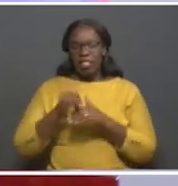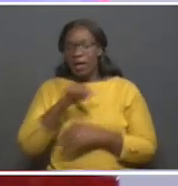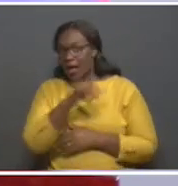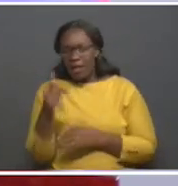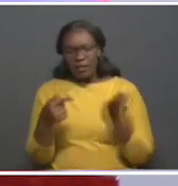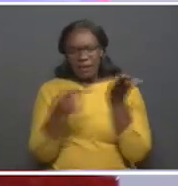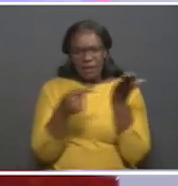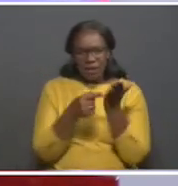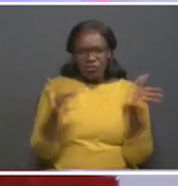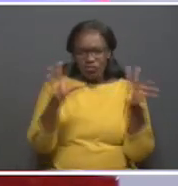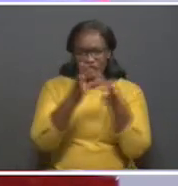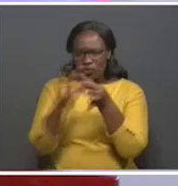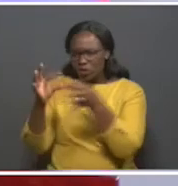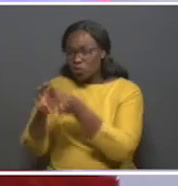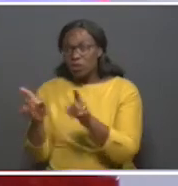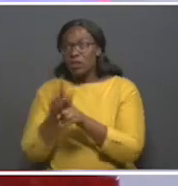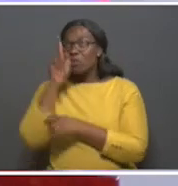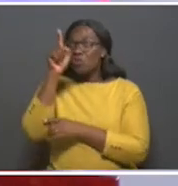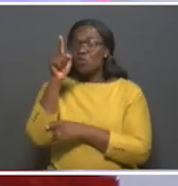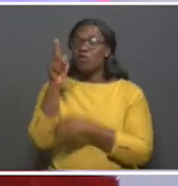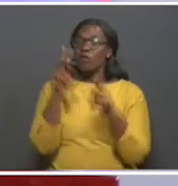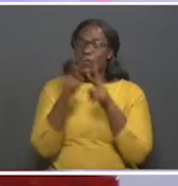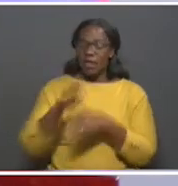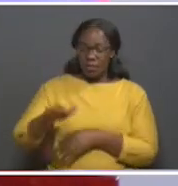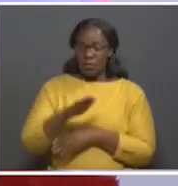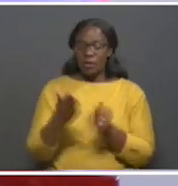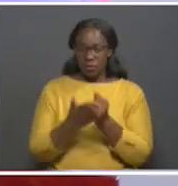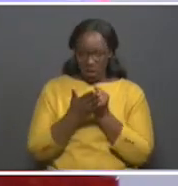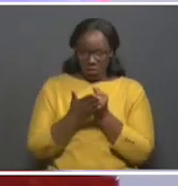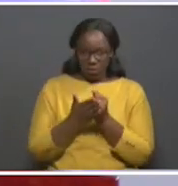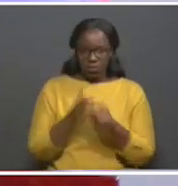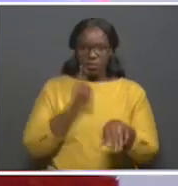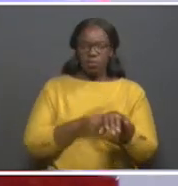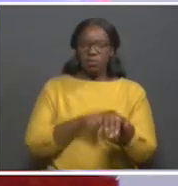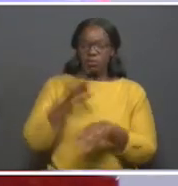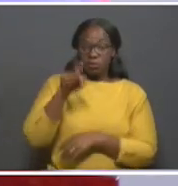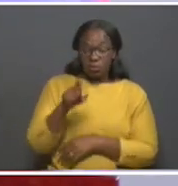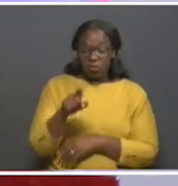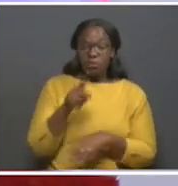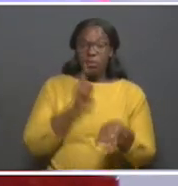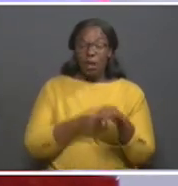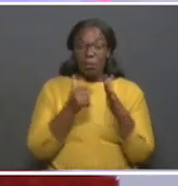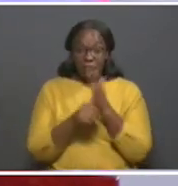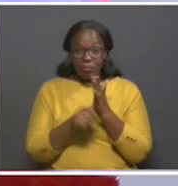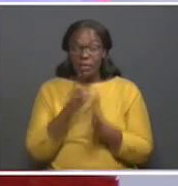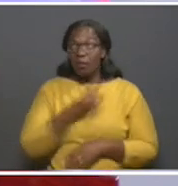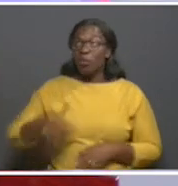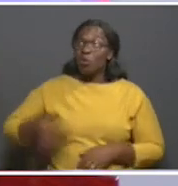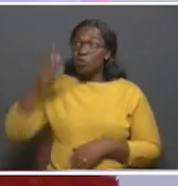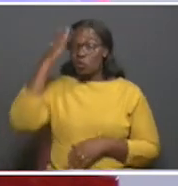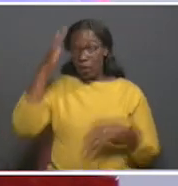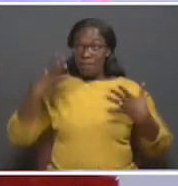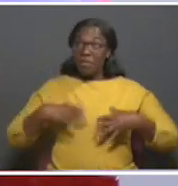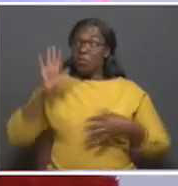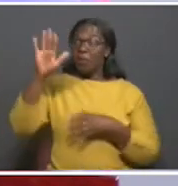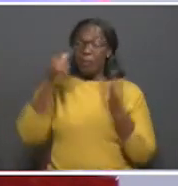digital connection. You are our very present help in the time of trouble. And Lord, you know that your people are